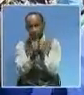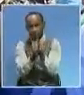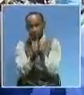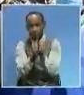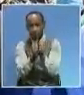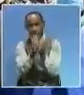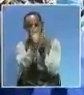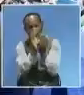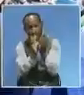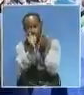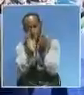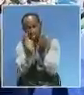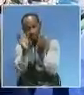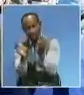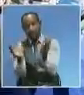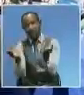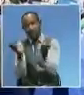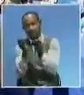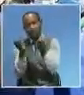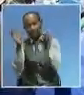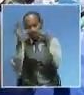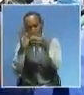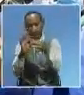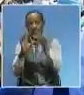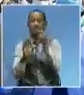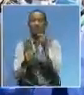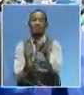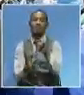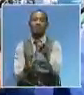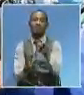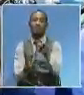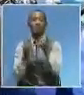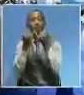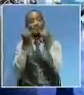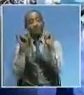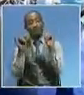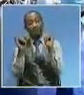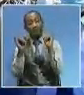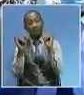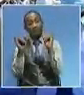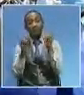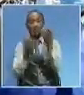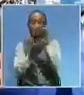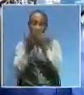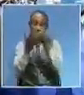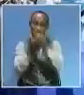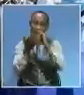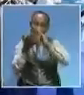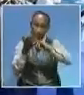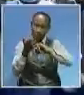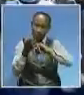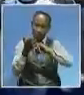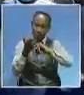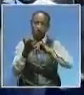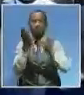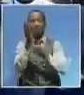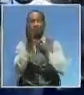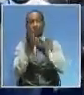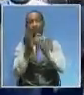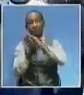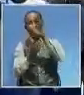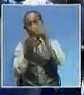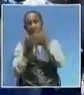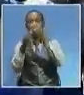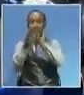and pieces of the jigsaw puzzle. Unity for independence. Now, unity for economic and social development across the country. Yes,